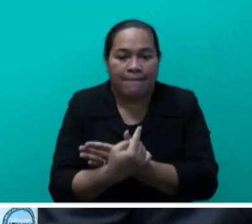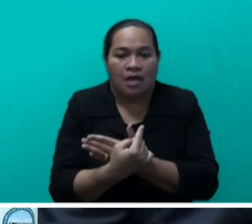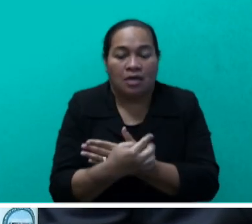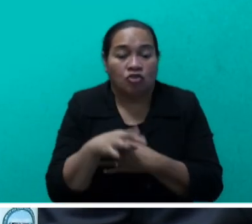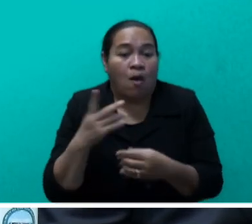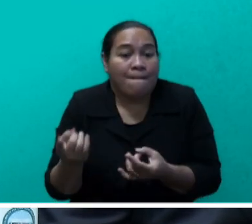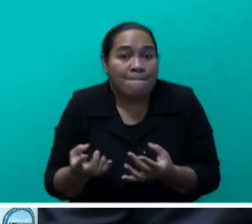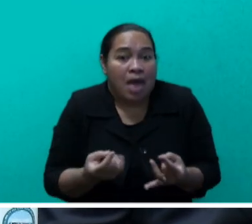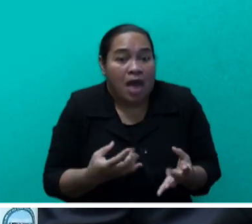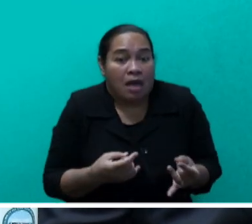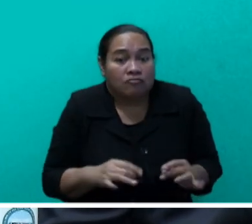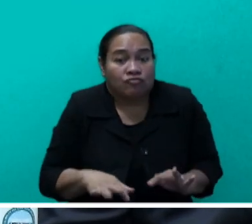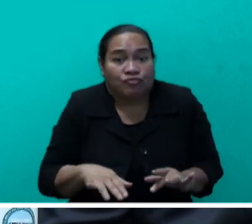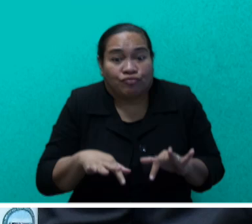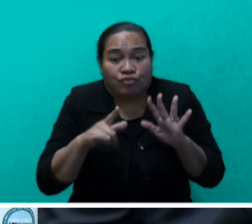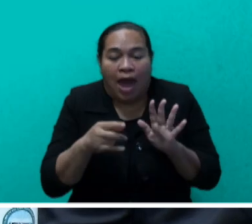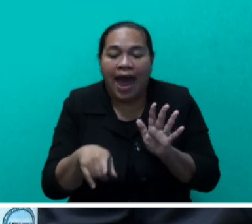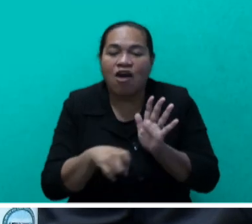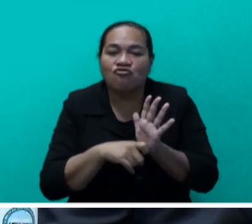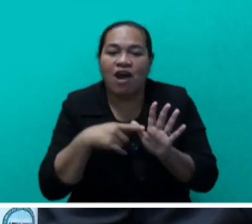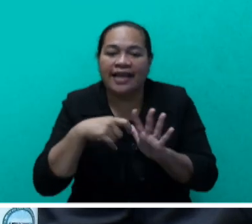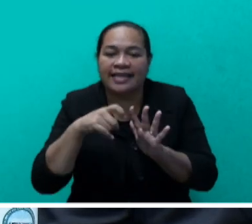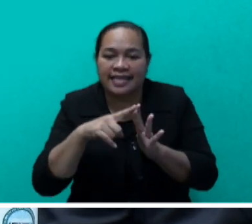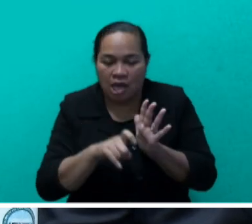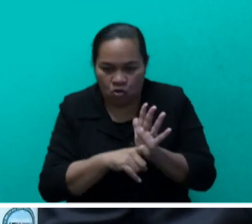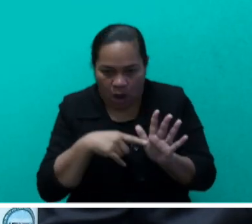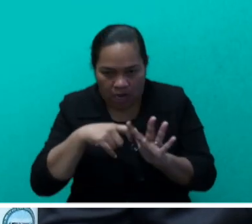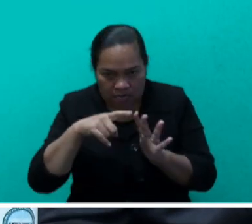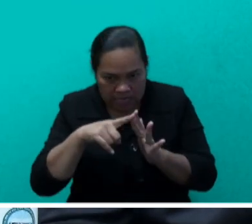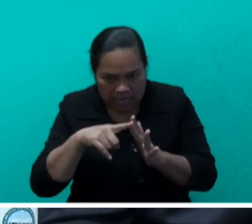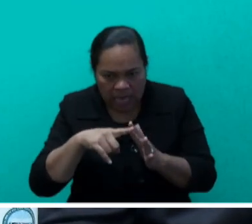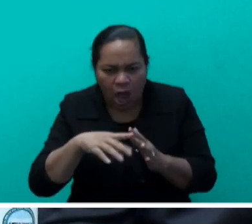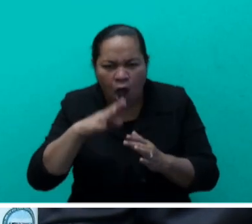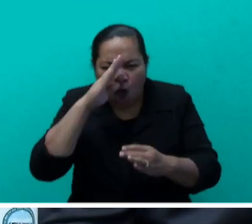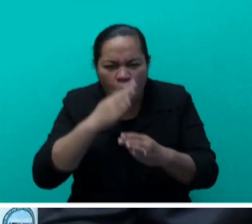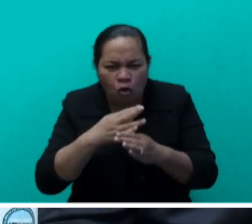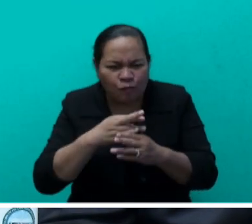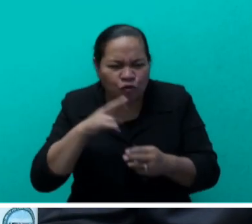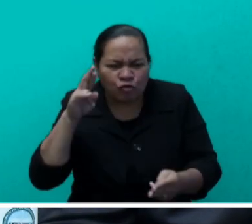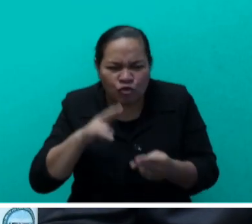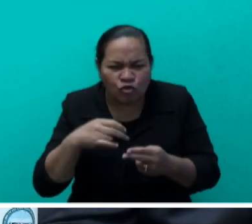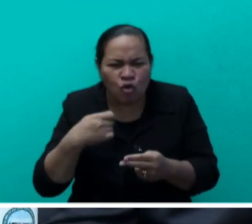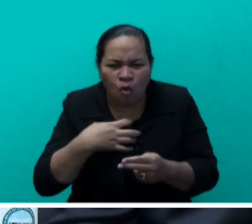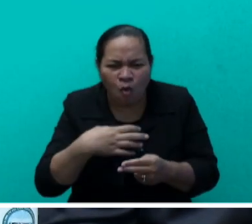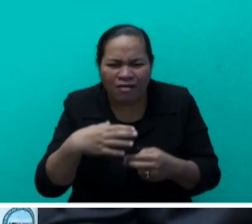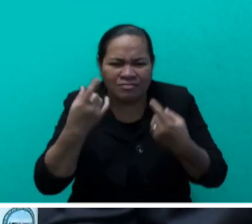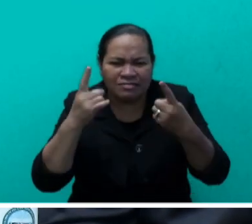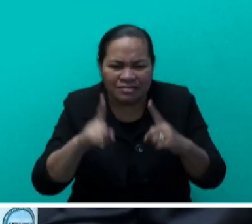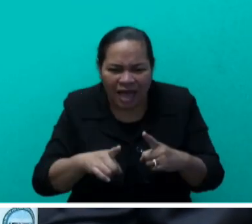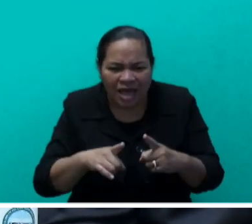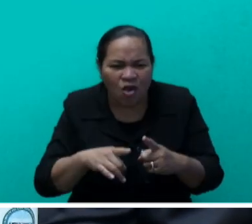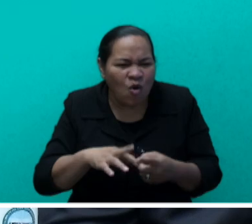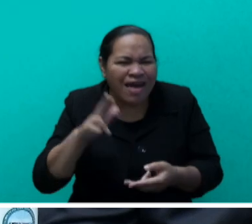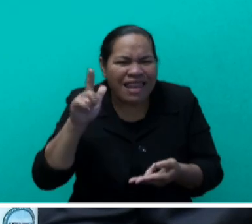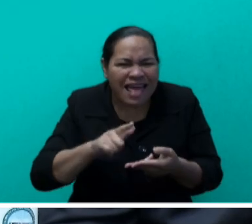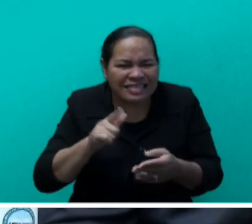resilience, Rakiraki aims to reduce human and economic costs of future flooding events.